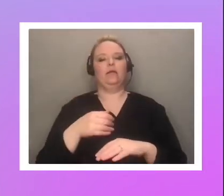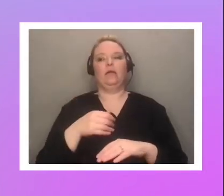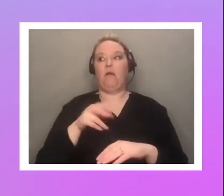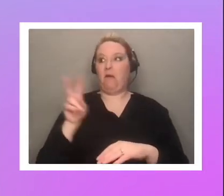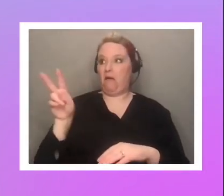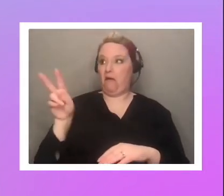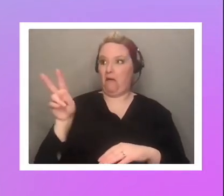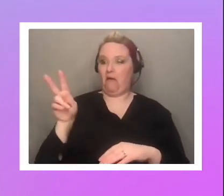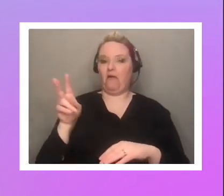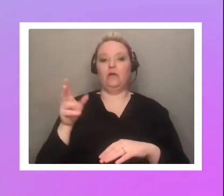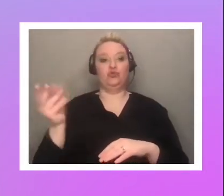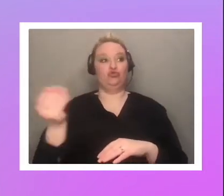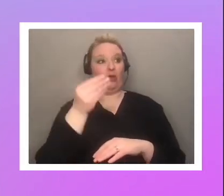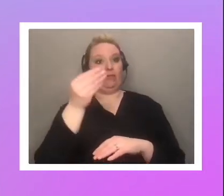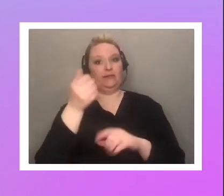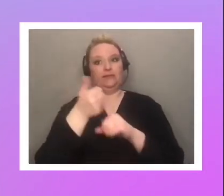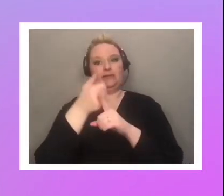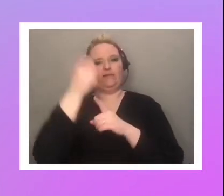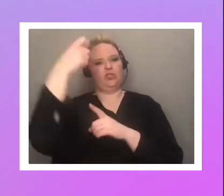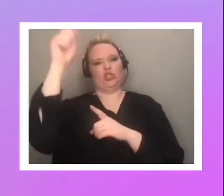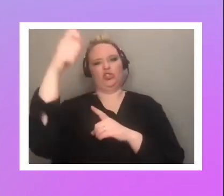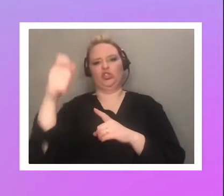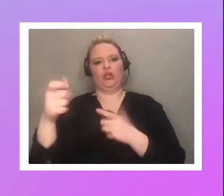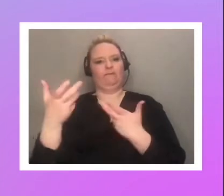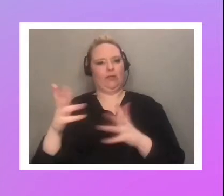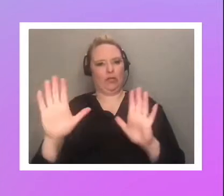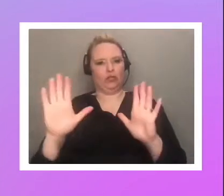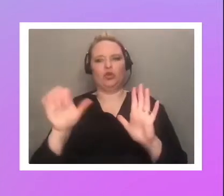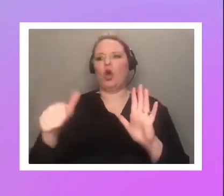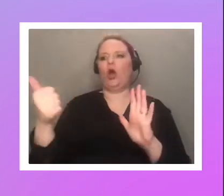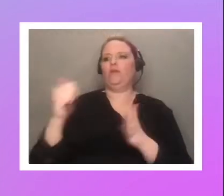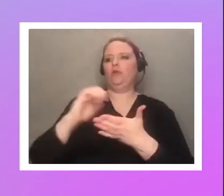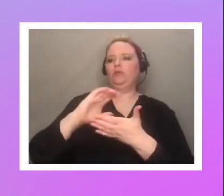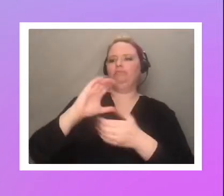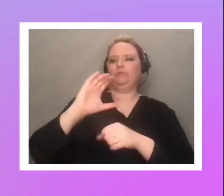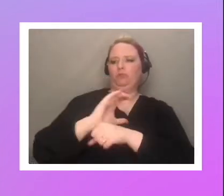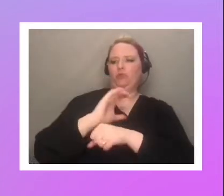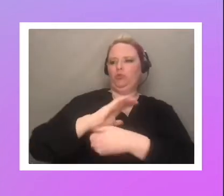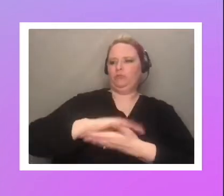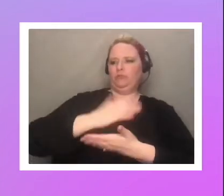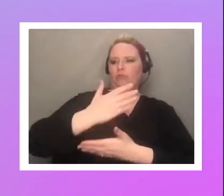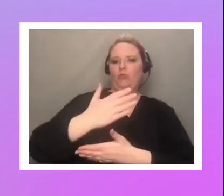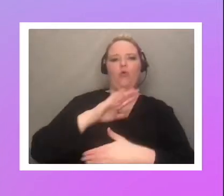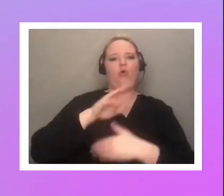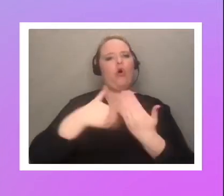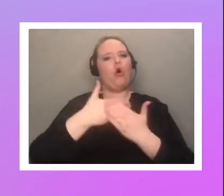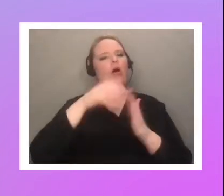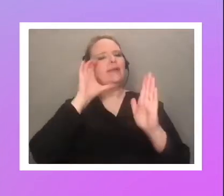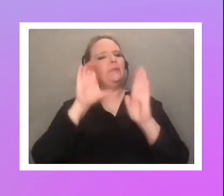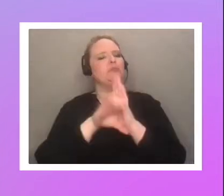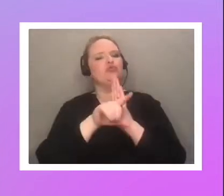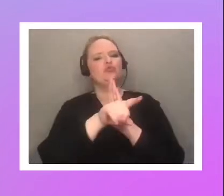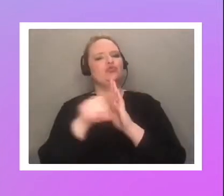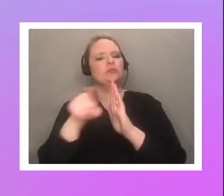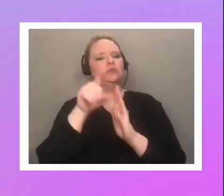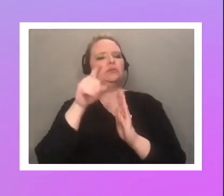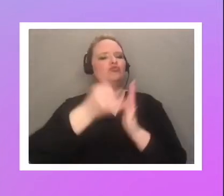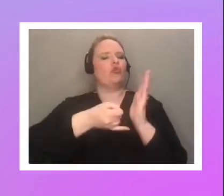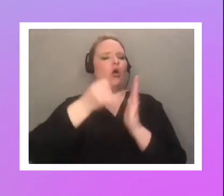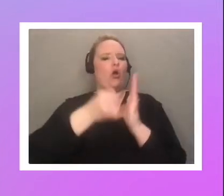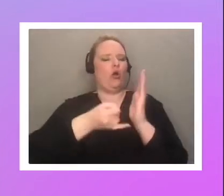marked off, and the other is holding a computer. It's in all these images on the slide are